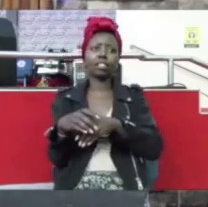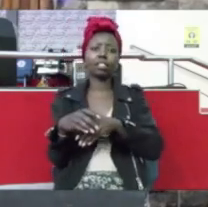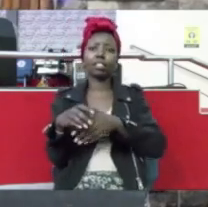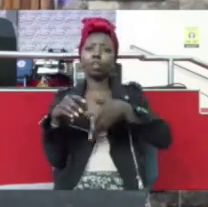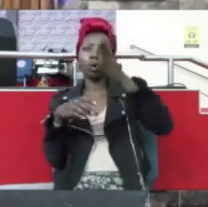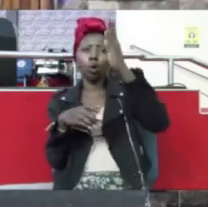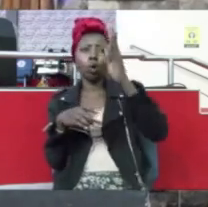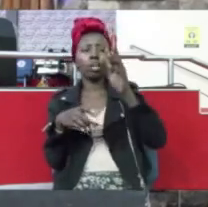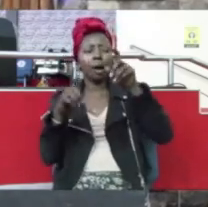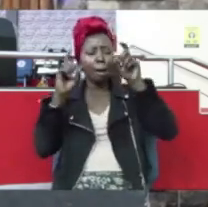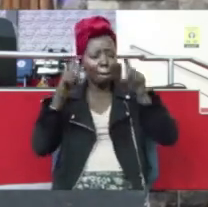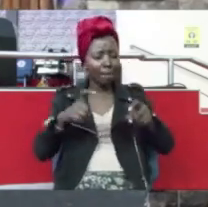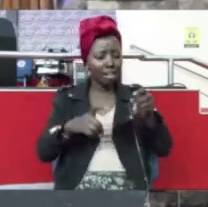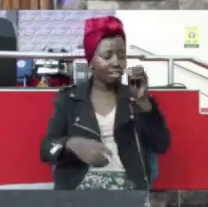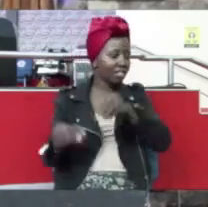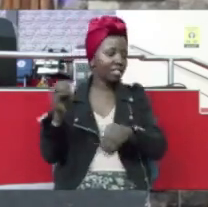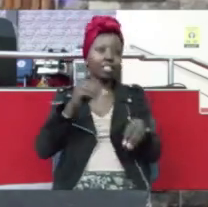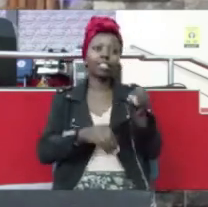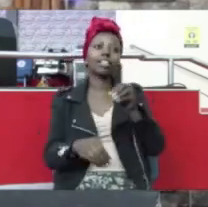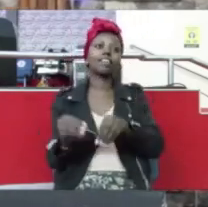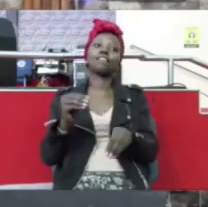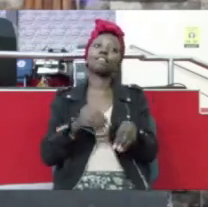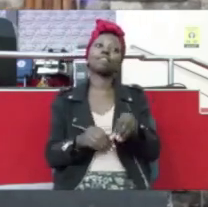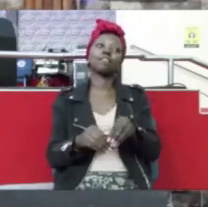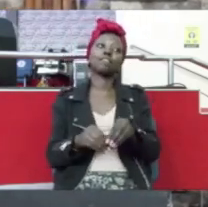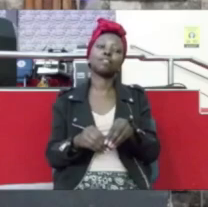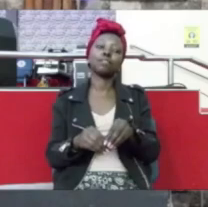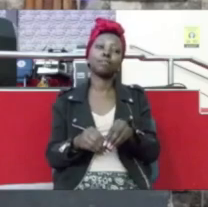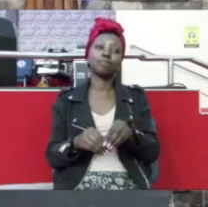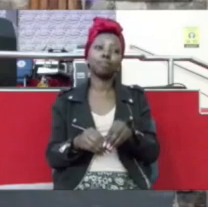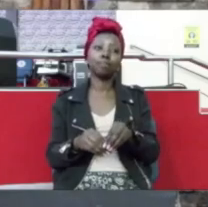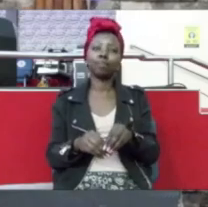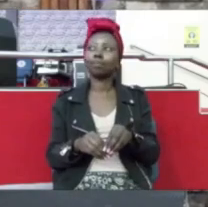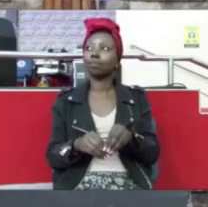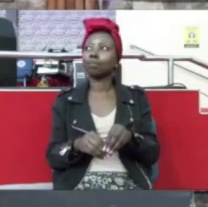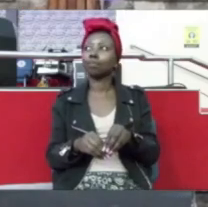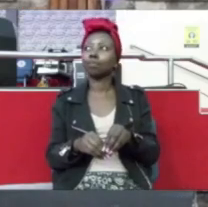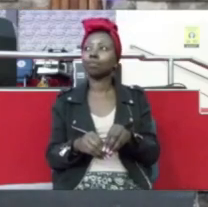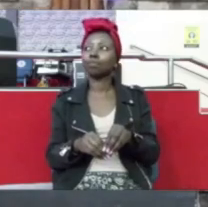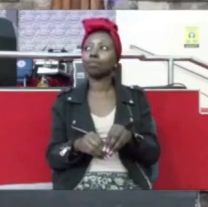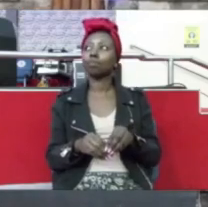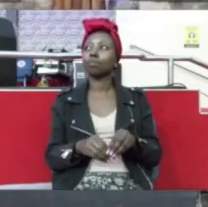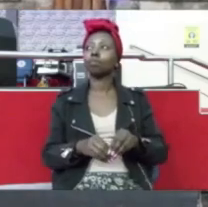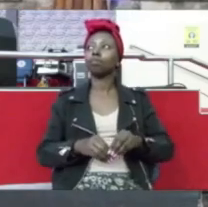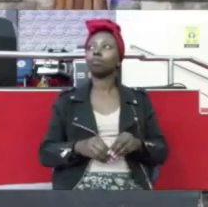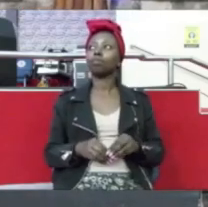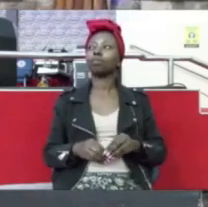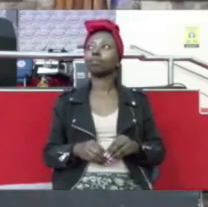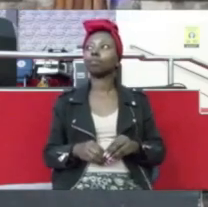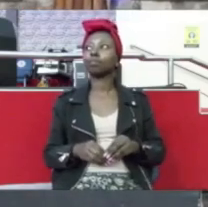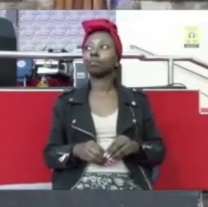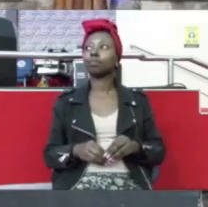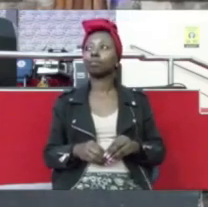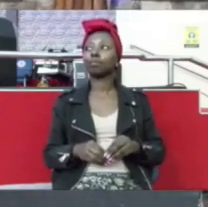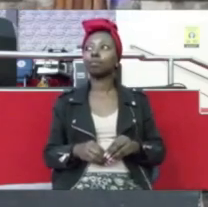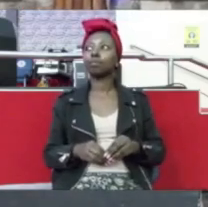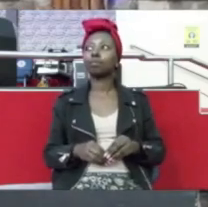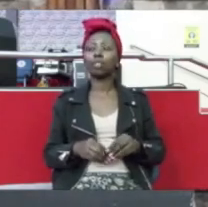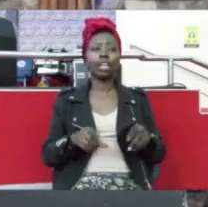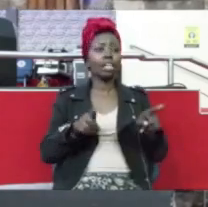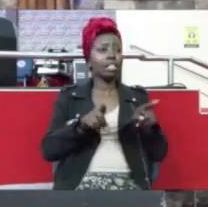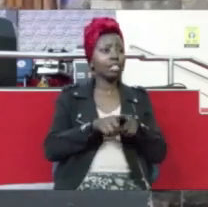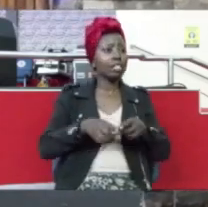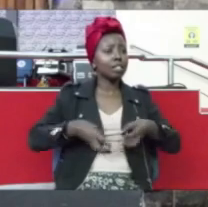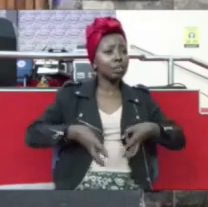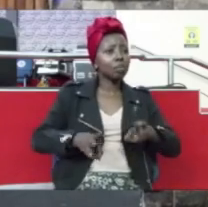a principle. Kama utaweza kuvuna katika mfalme wa Mungu kama vile tumesema hili ni mambo ya kanuni. Just like we had said